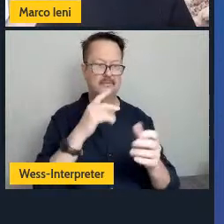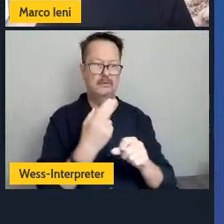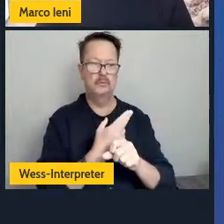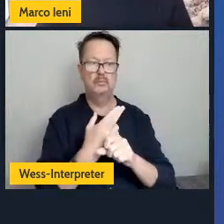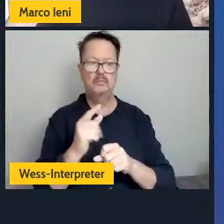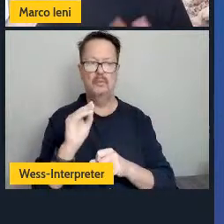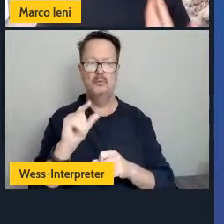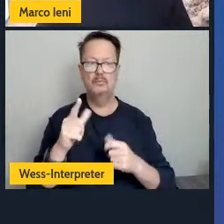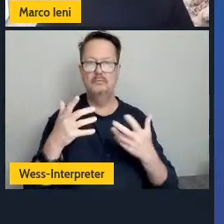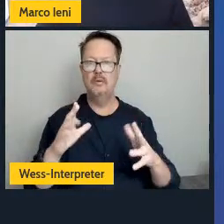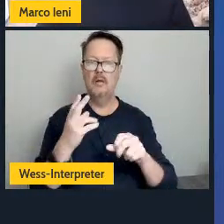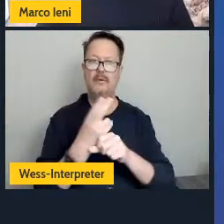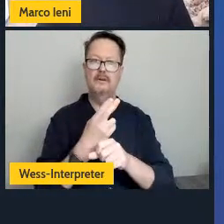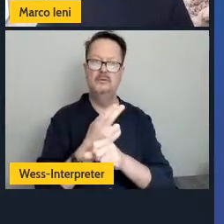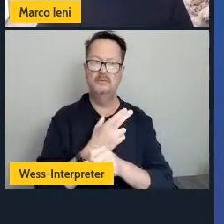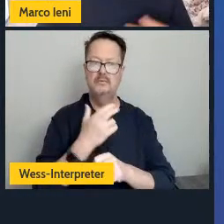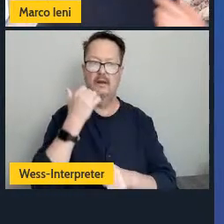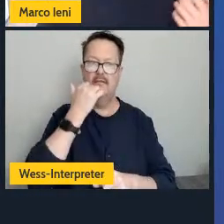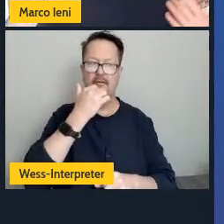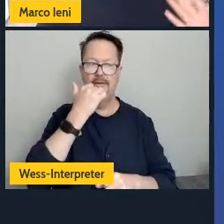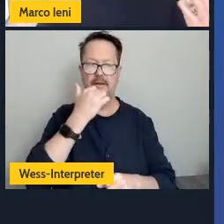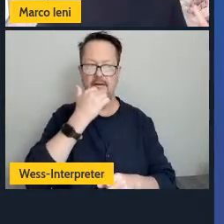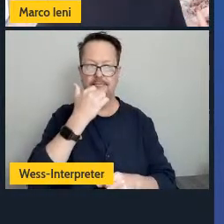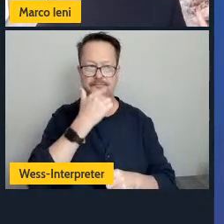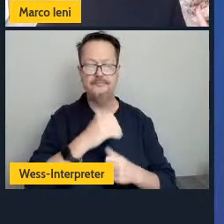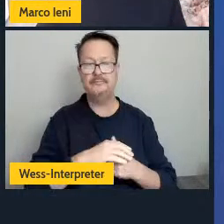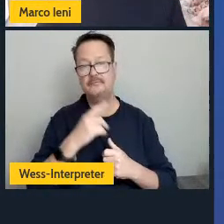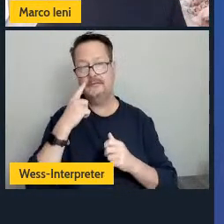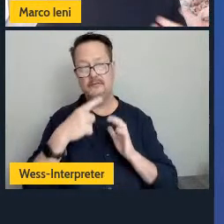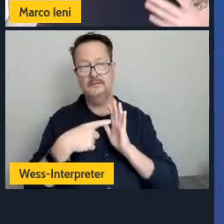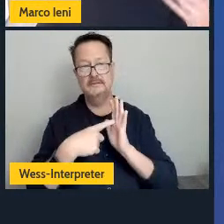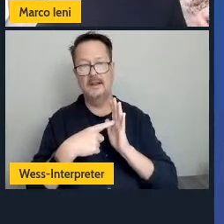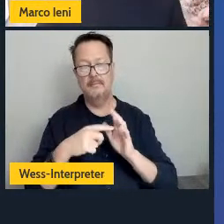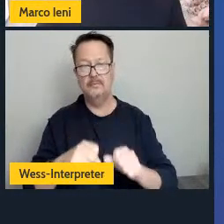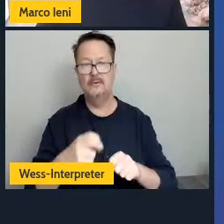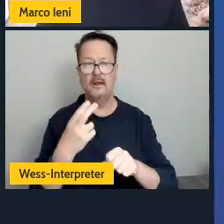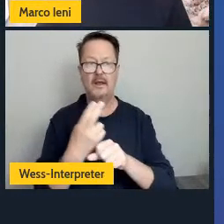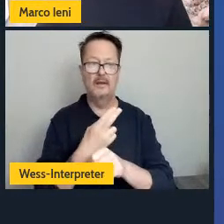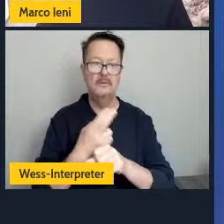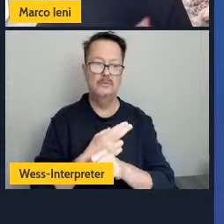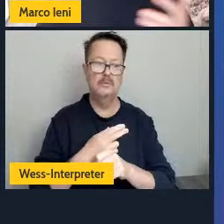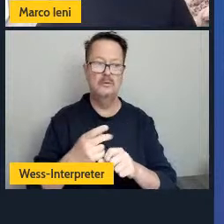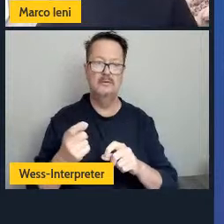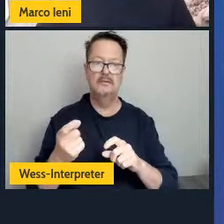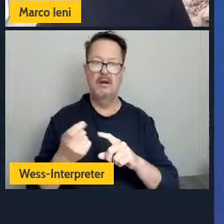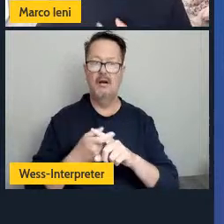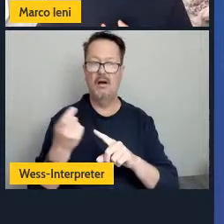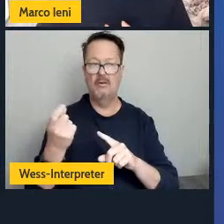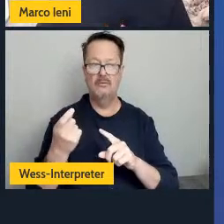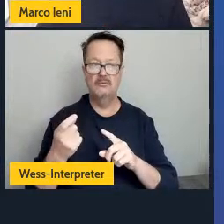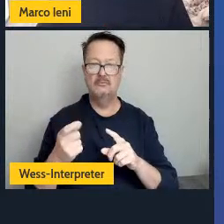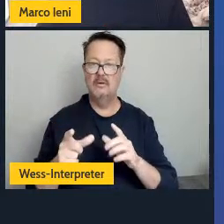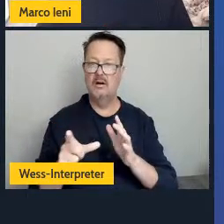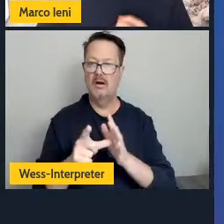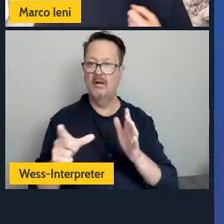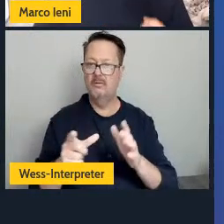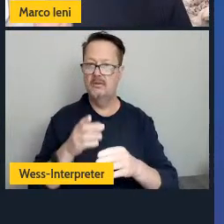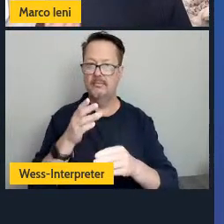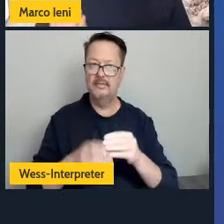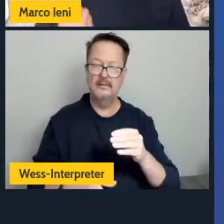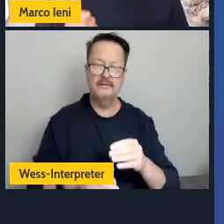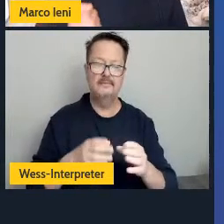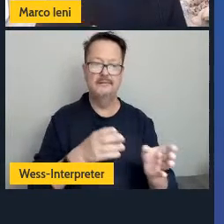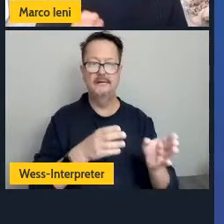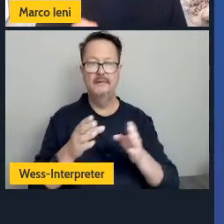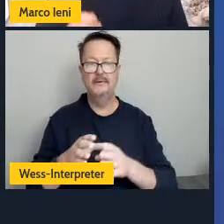already use and love every day. For example, you can use autocomplete from the IDE. You can catch